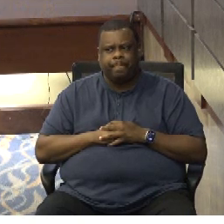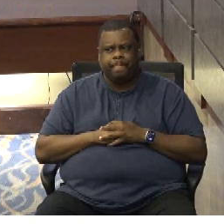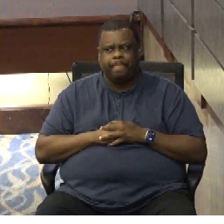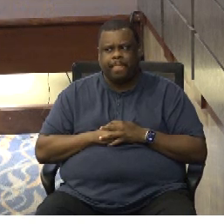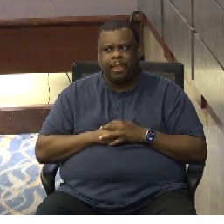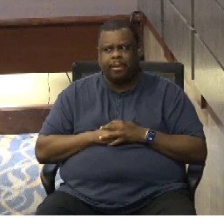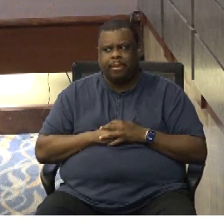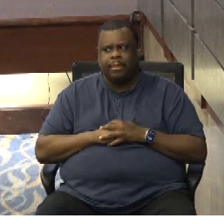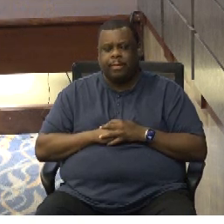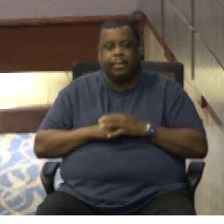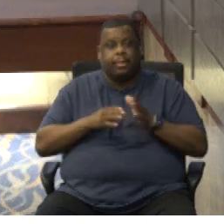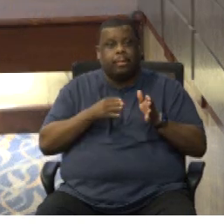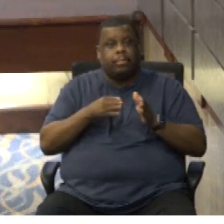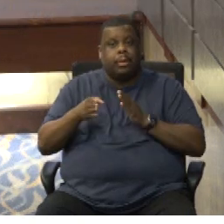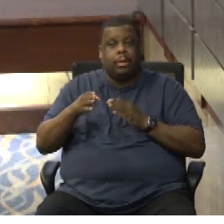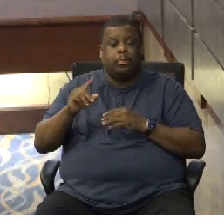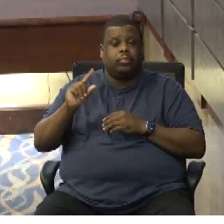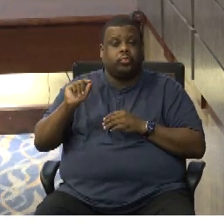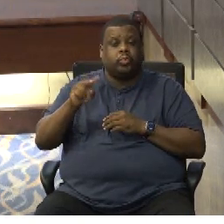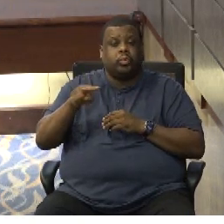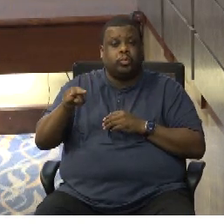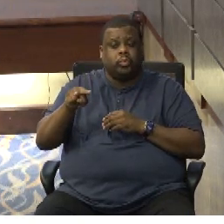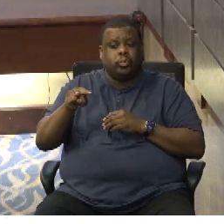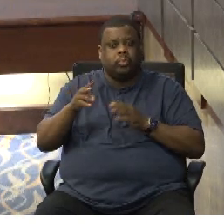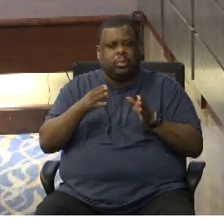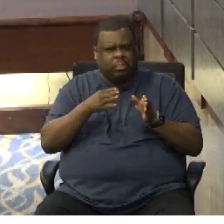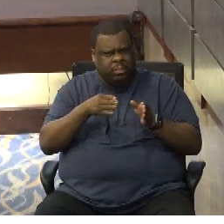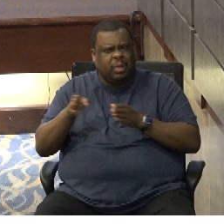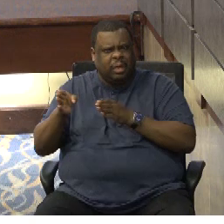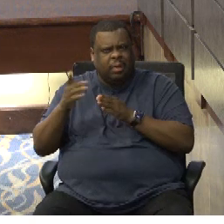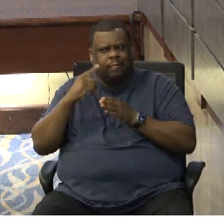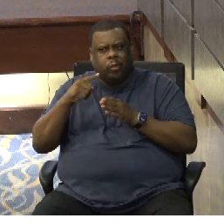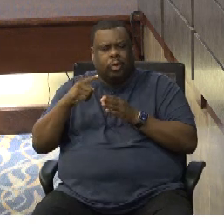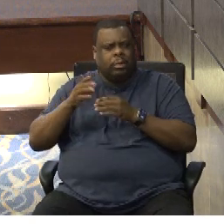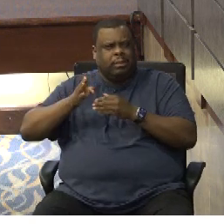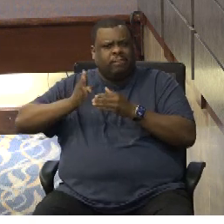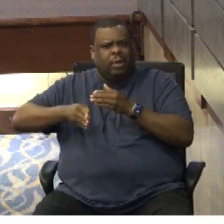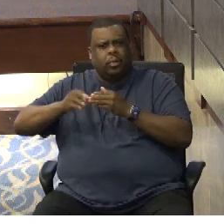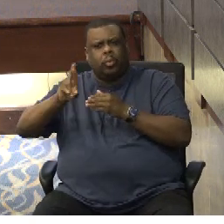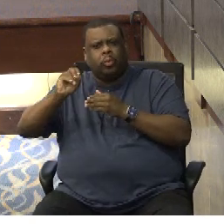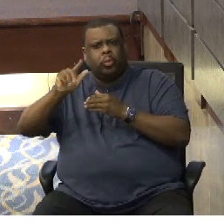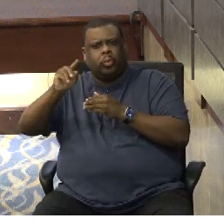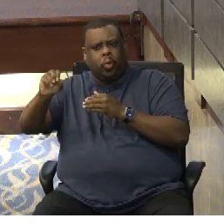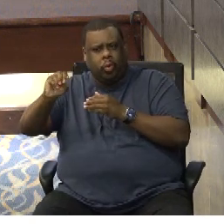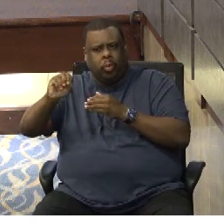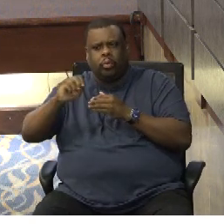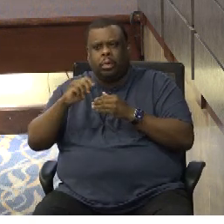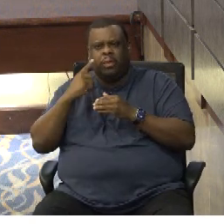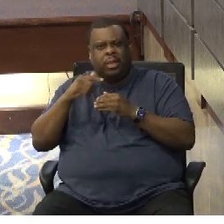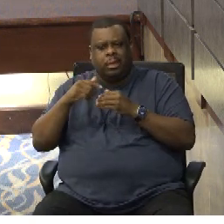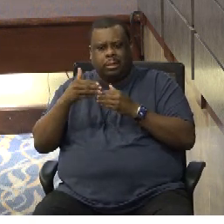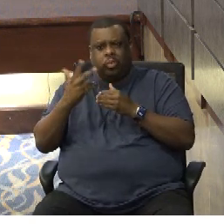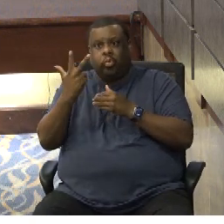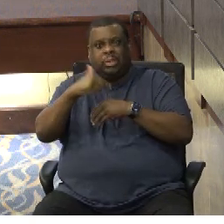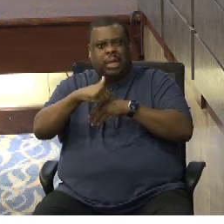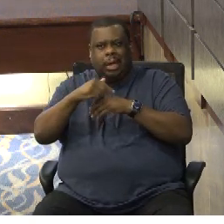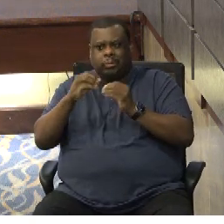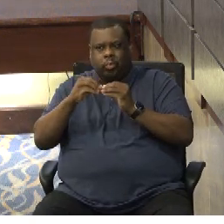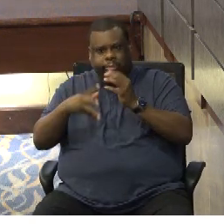The plan was amended on February 1st, 2022, following the issuance of the final rule, and has been amended 3 additional times since then.